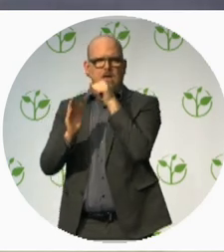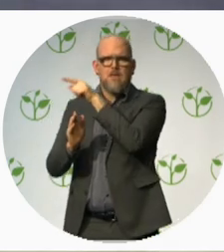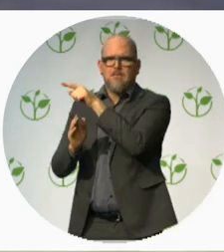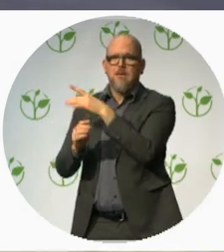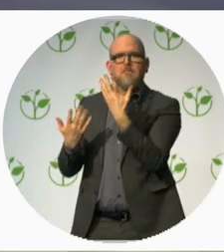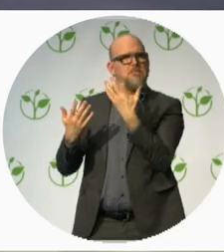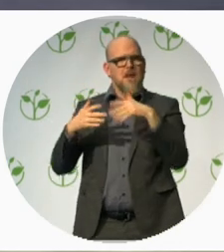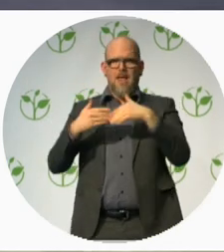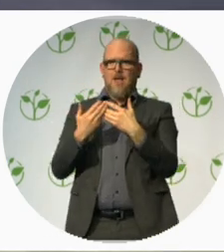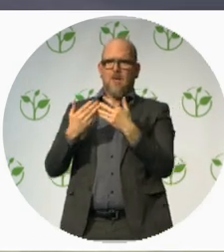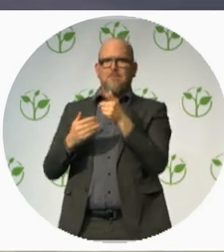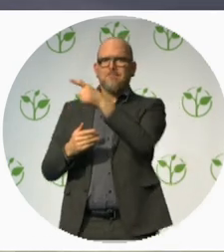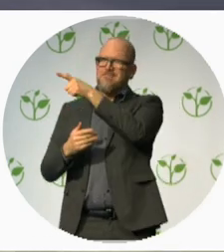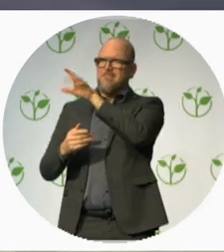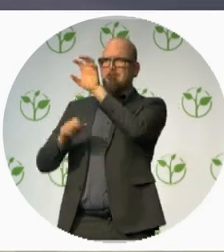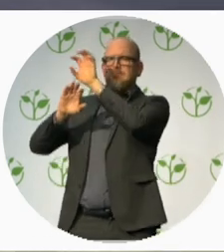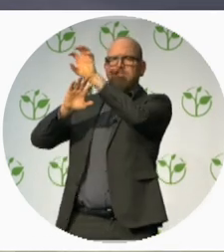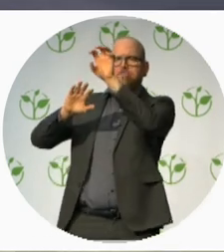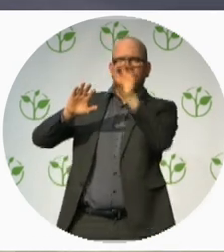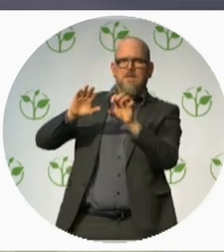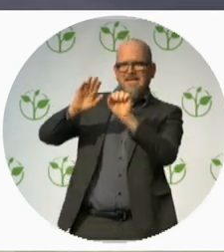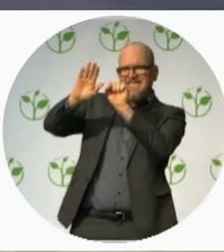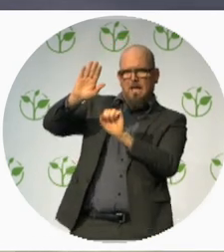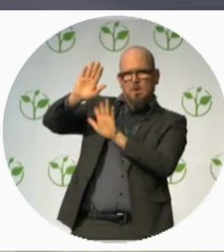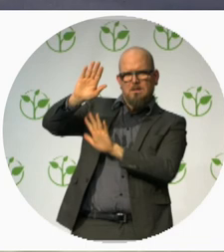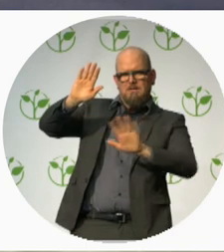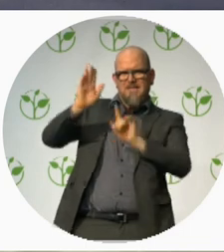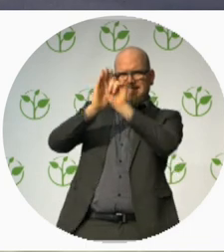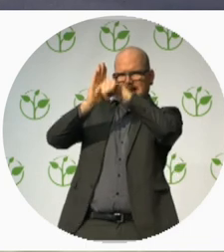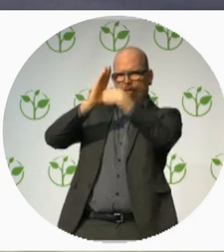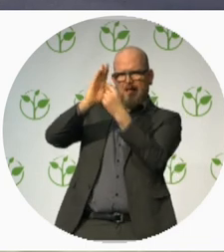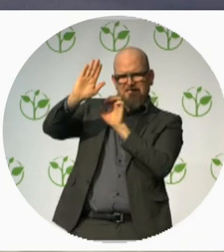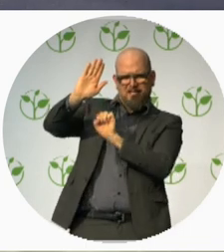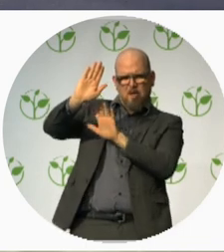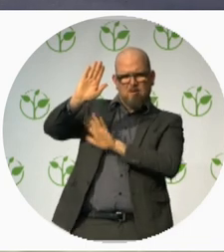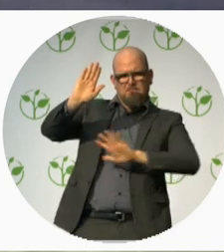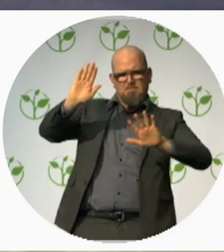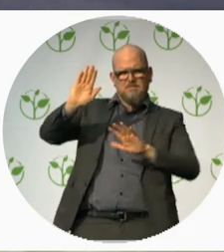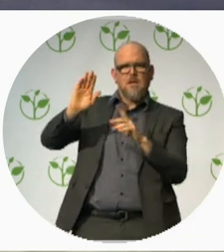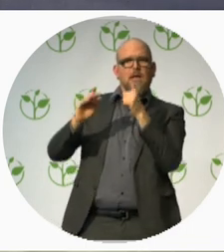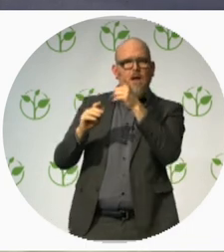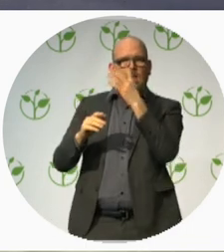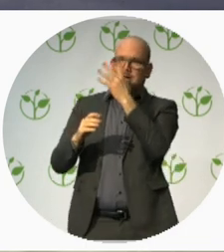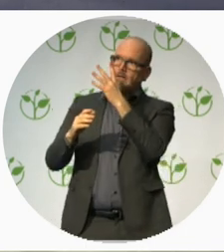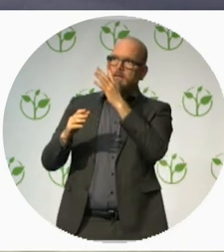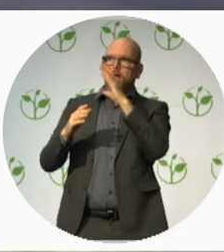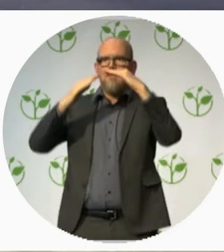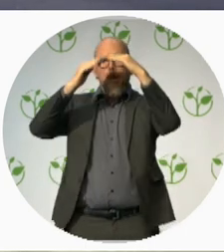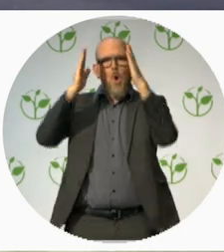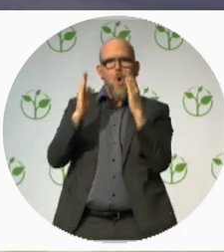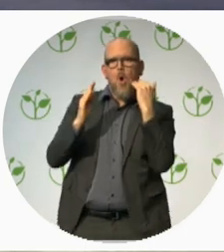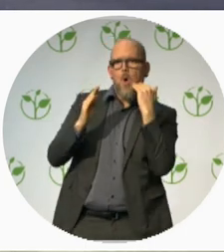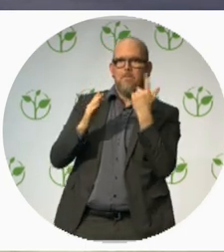Uva province of southeast Sri Lanka, with approximately 450,000 inhabitants. In 2011, the